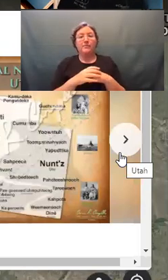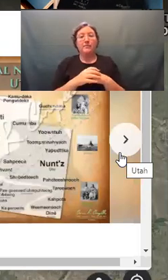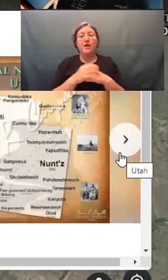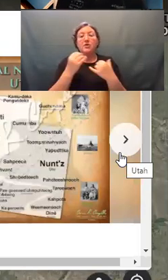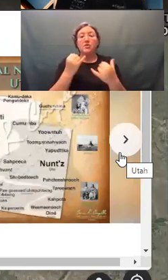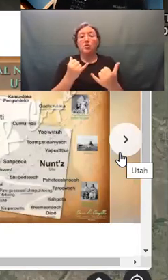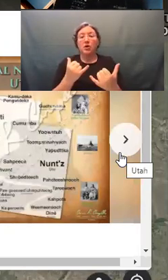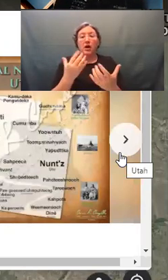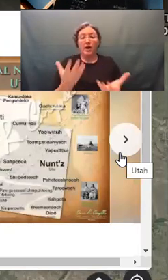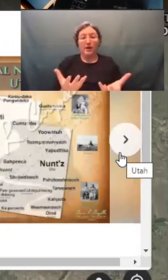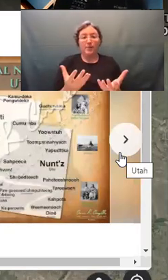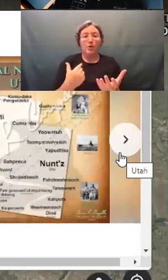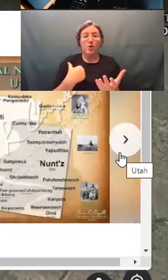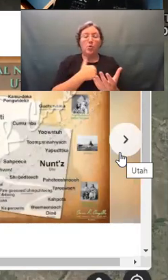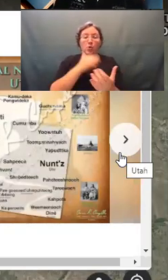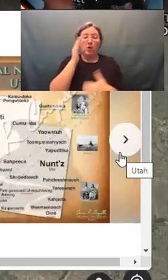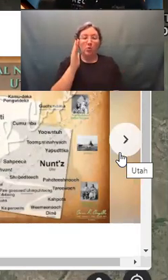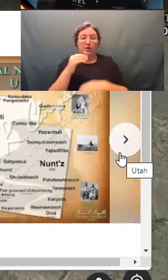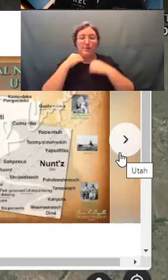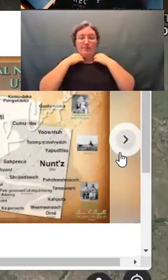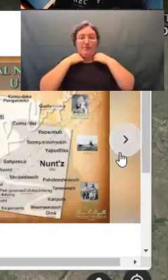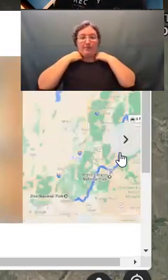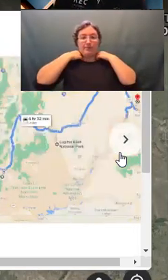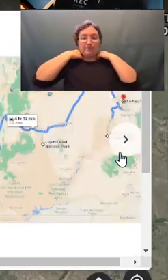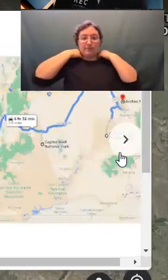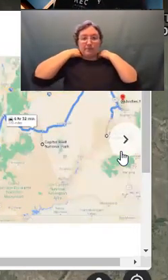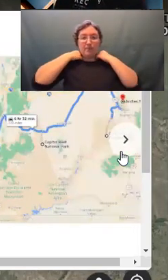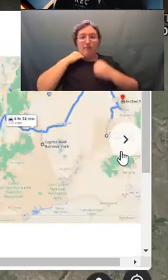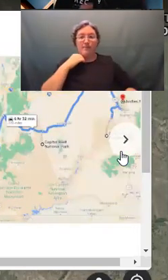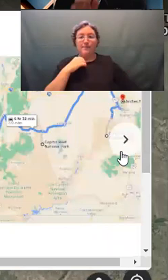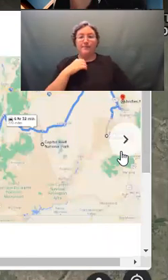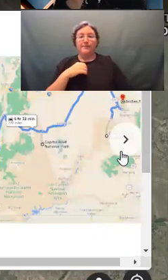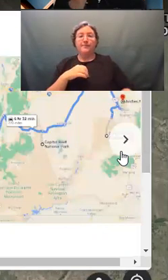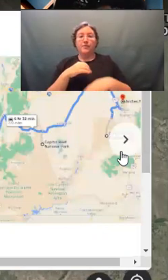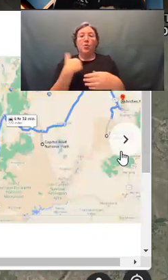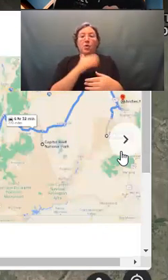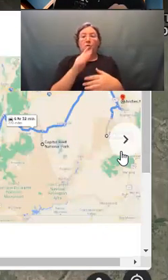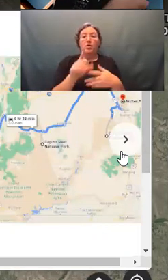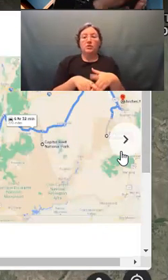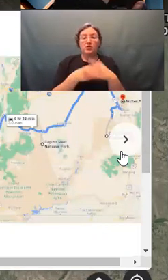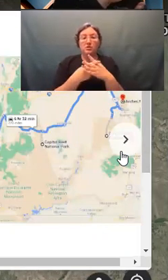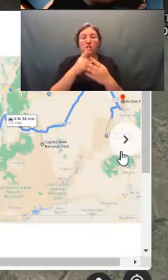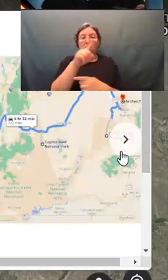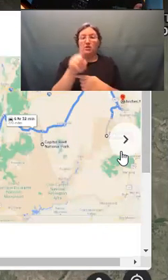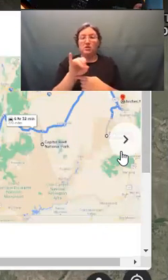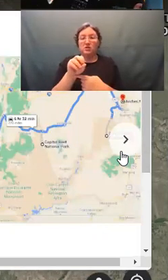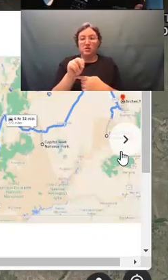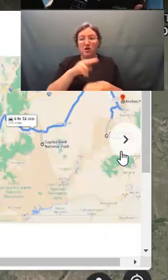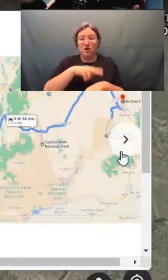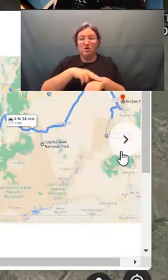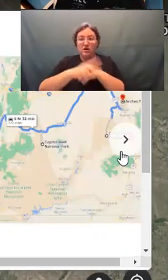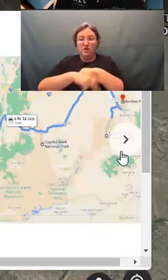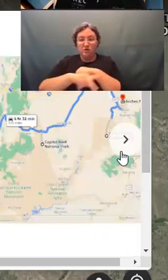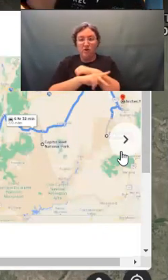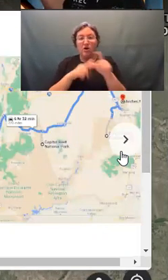is we are going to start off in Zion National Park and then make our way through